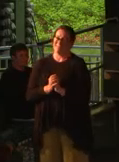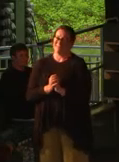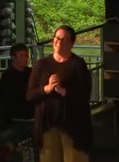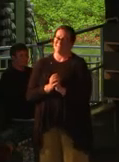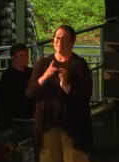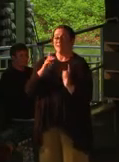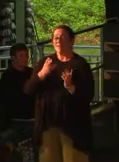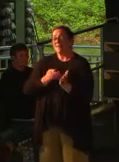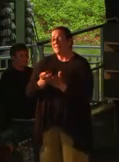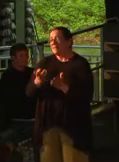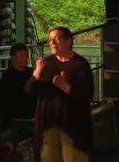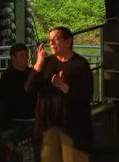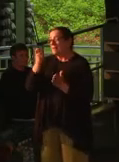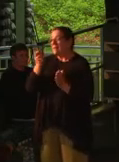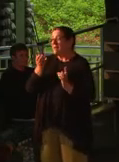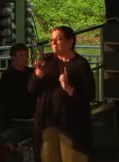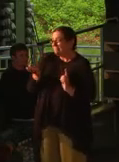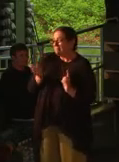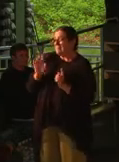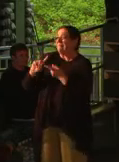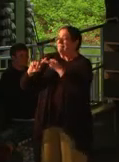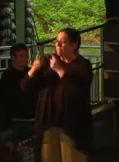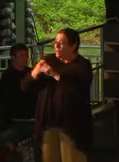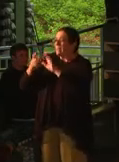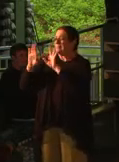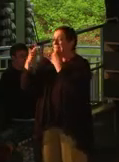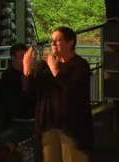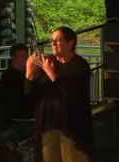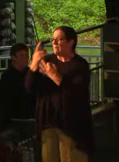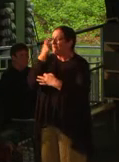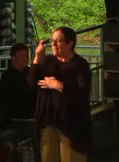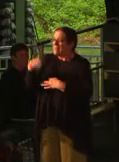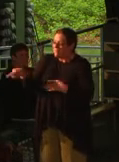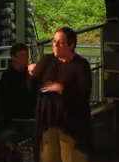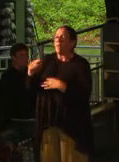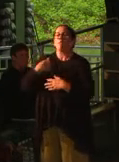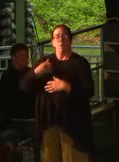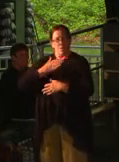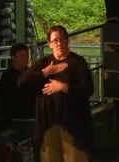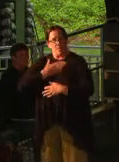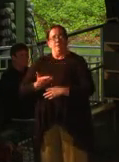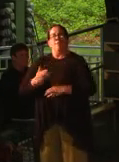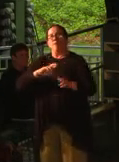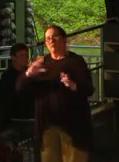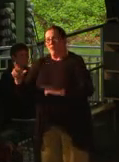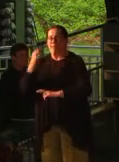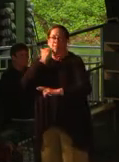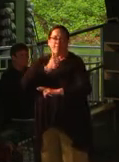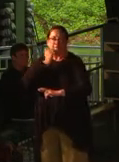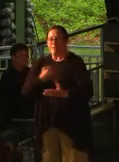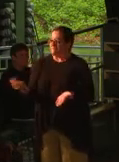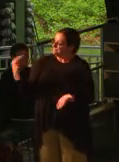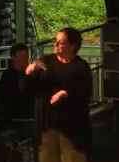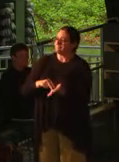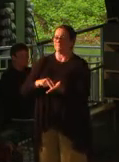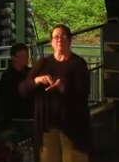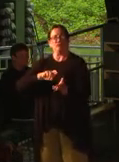each day you woke up and were ready to fight forward. Bristol